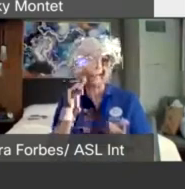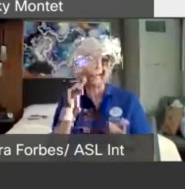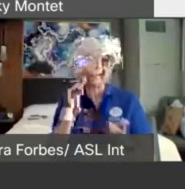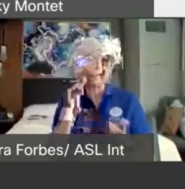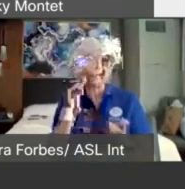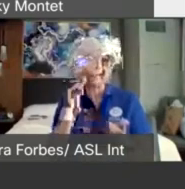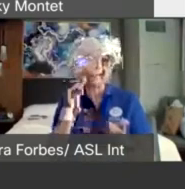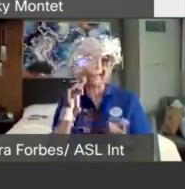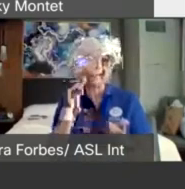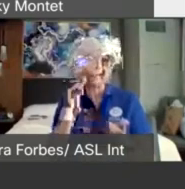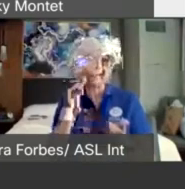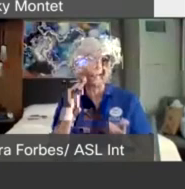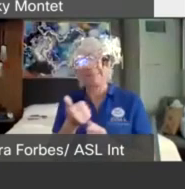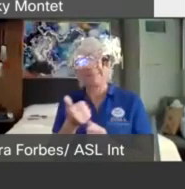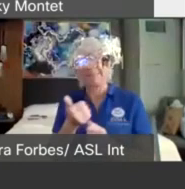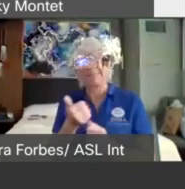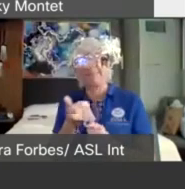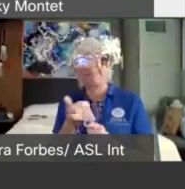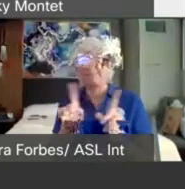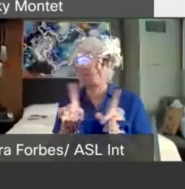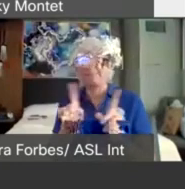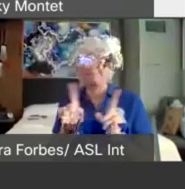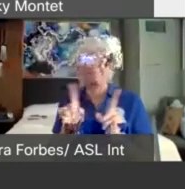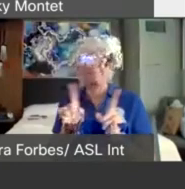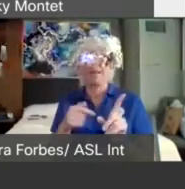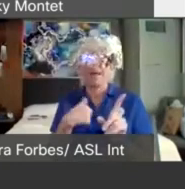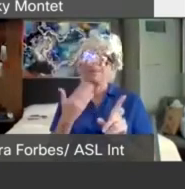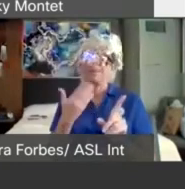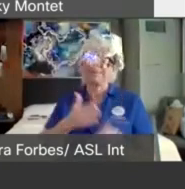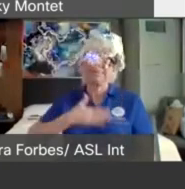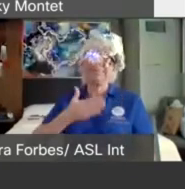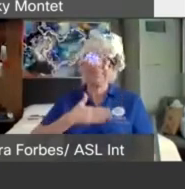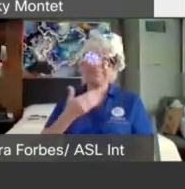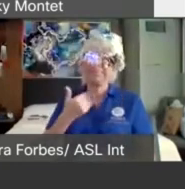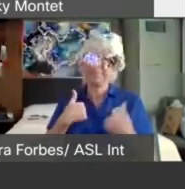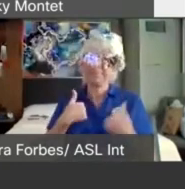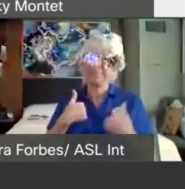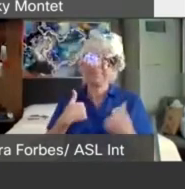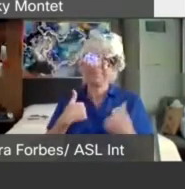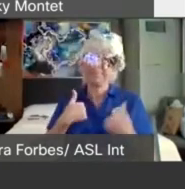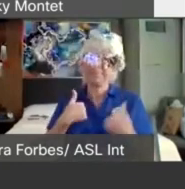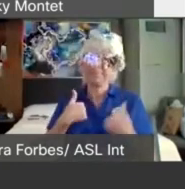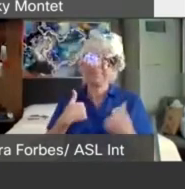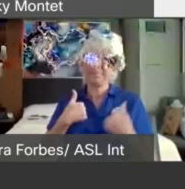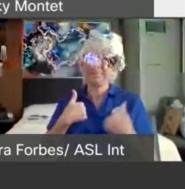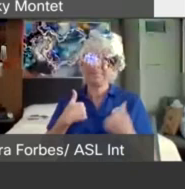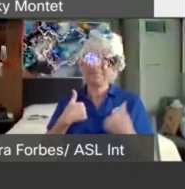but I will tell you that I was glad to have assistance from FEMA and